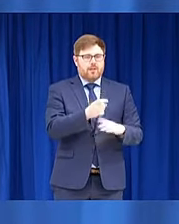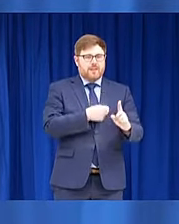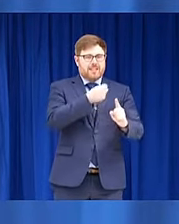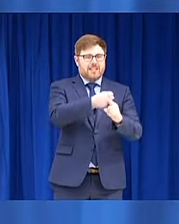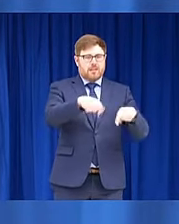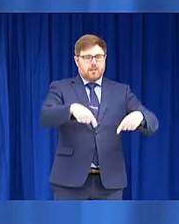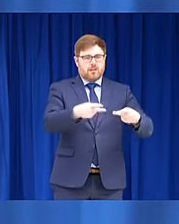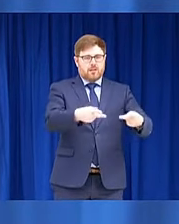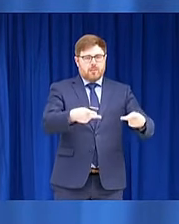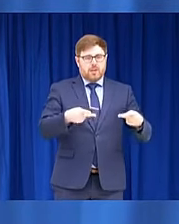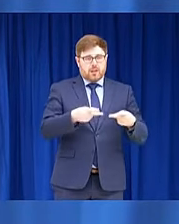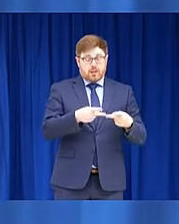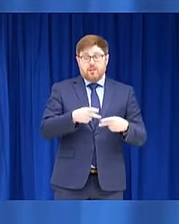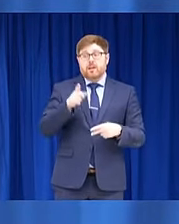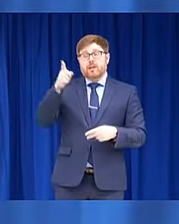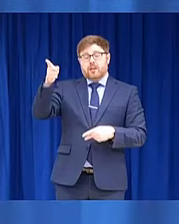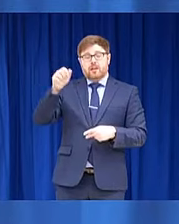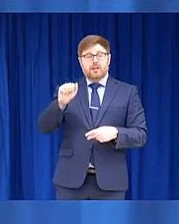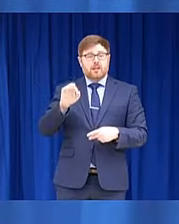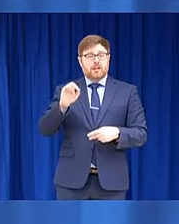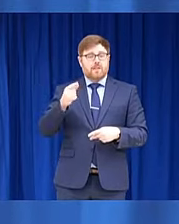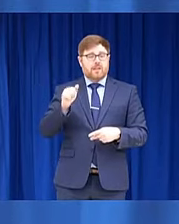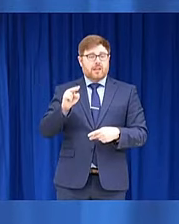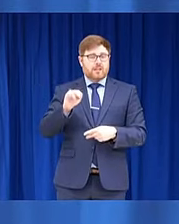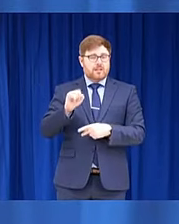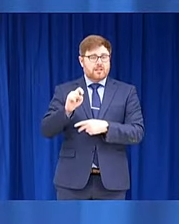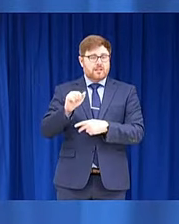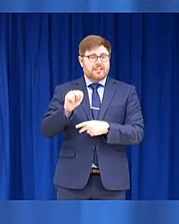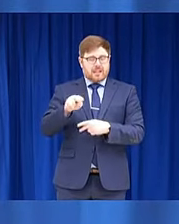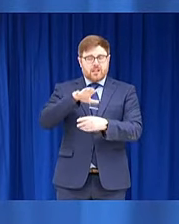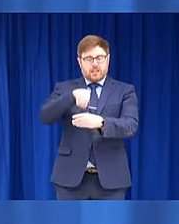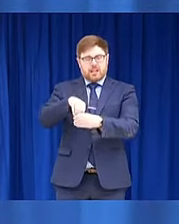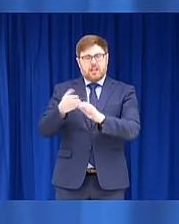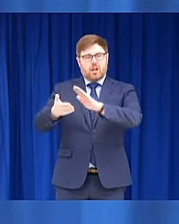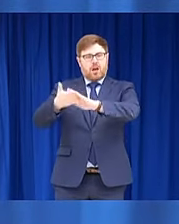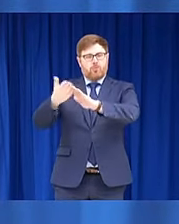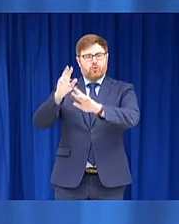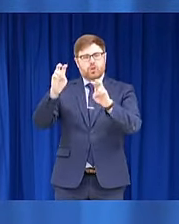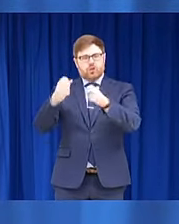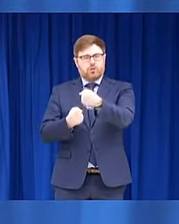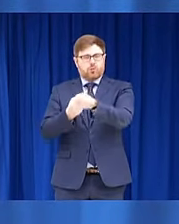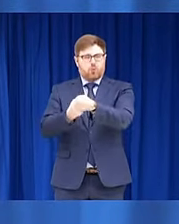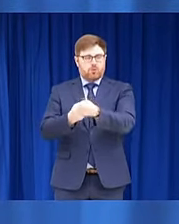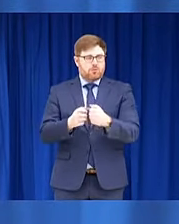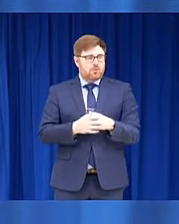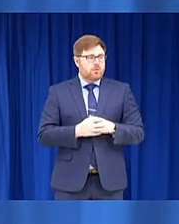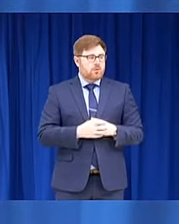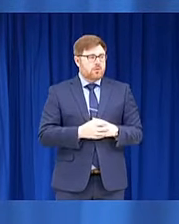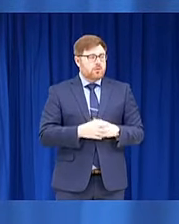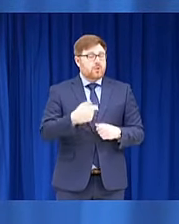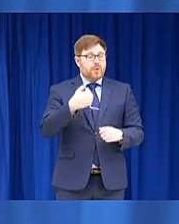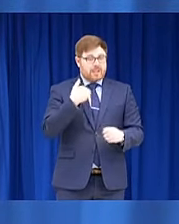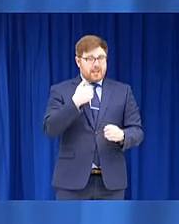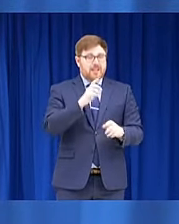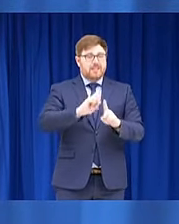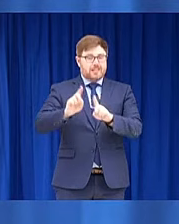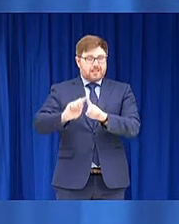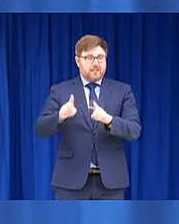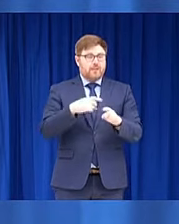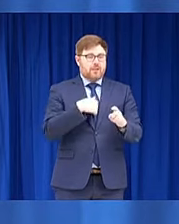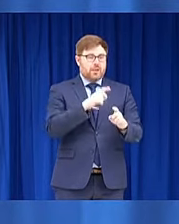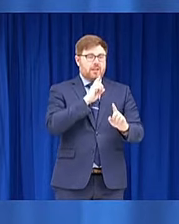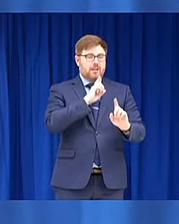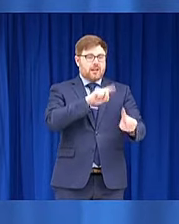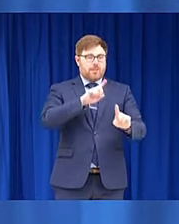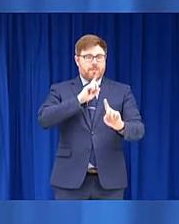deployed to Afghanistan during Operation Resolute Support. He has held 5 reserve command assignments to include regional